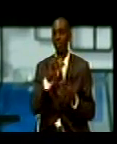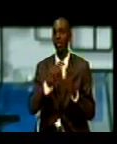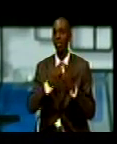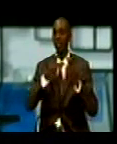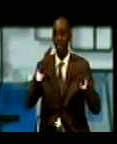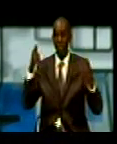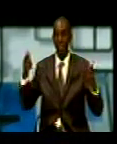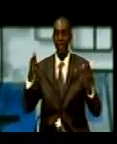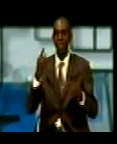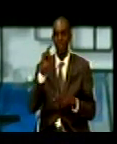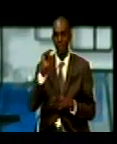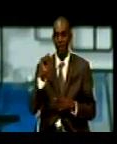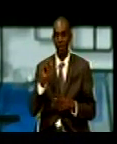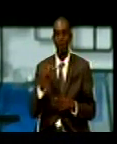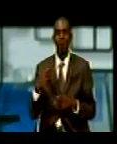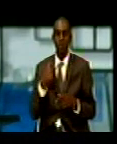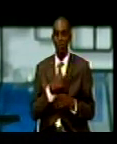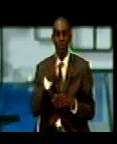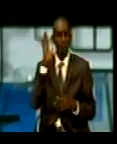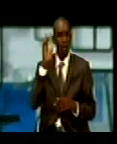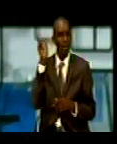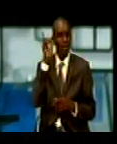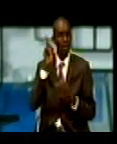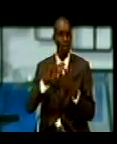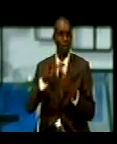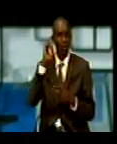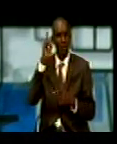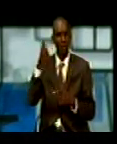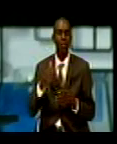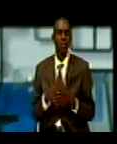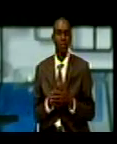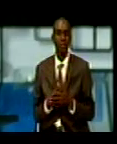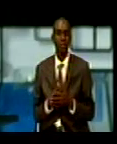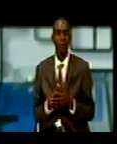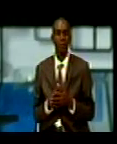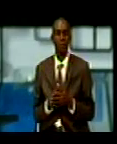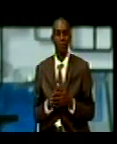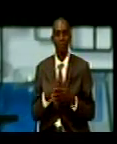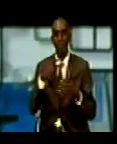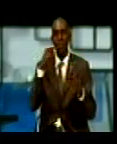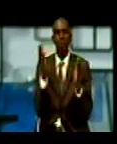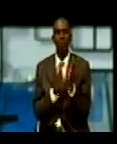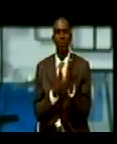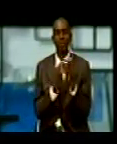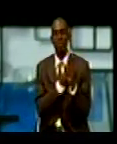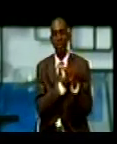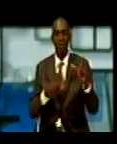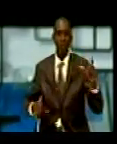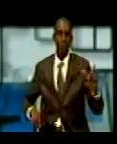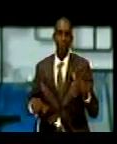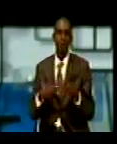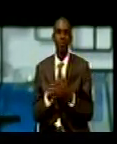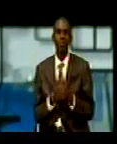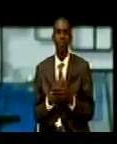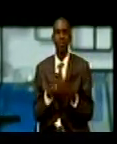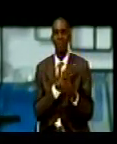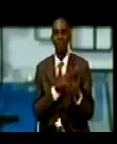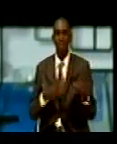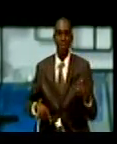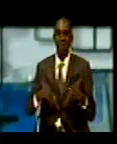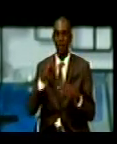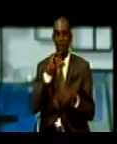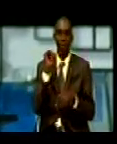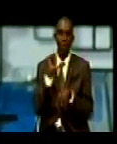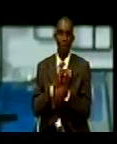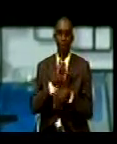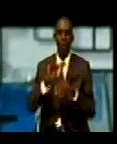be coming live when we return. Back to the overseer now. Praise the Lord. The Lord is working wonder in